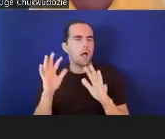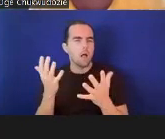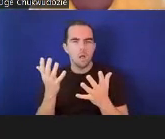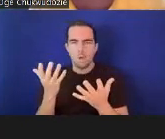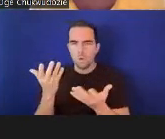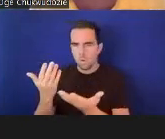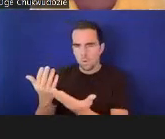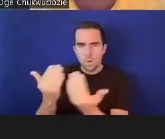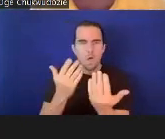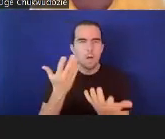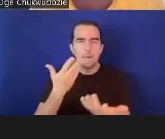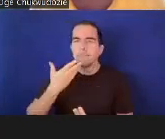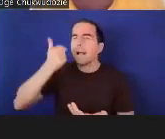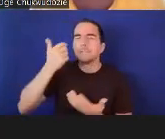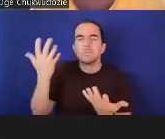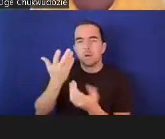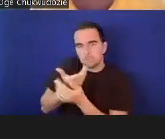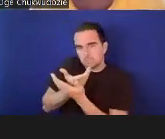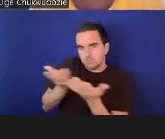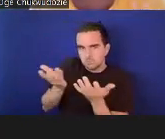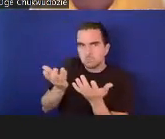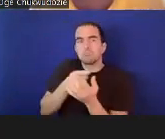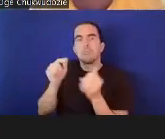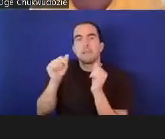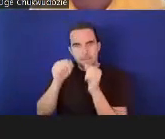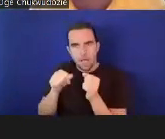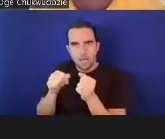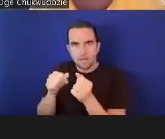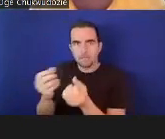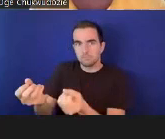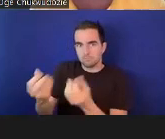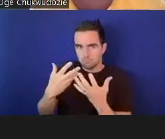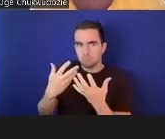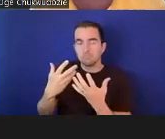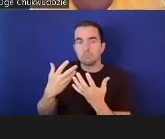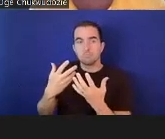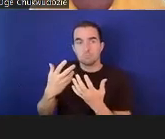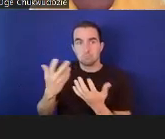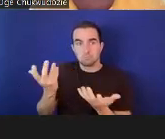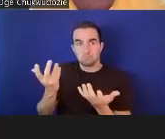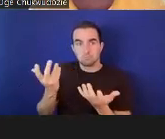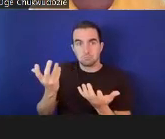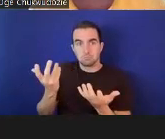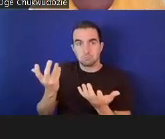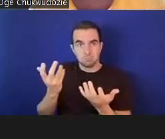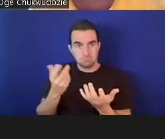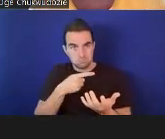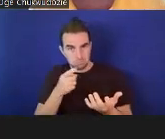improve the quality of service that they are promoting. The previous slide, Sylvia, not this one.